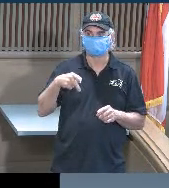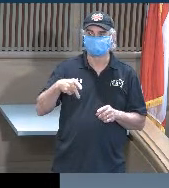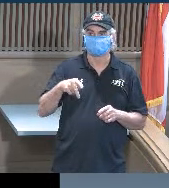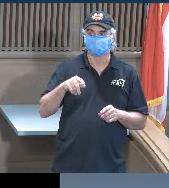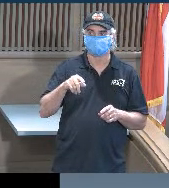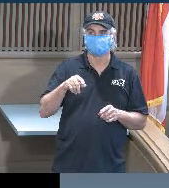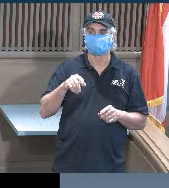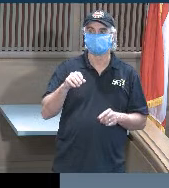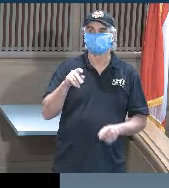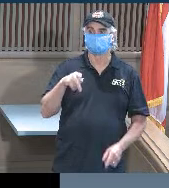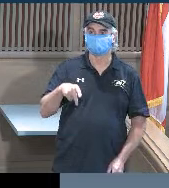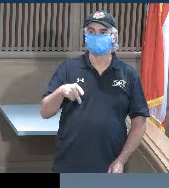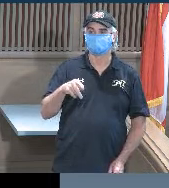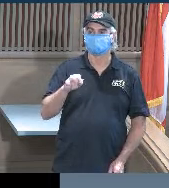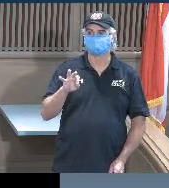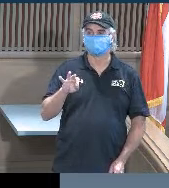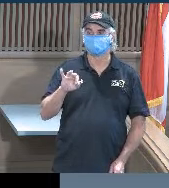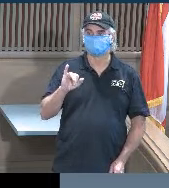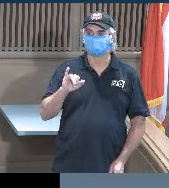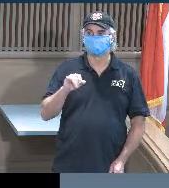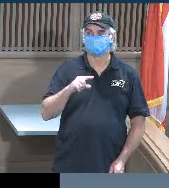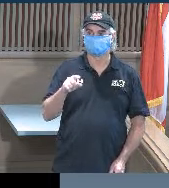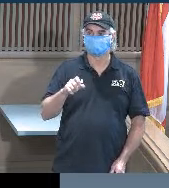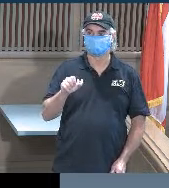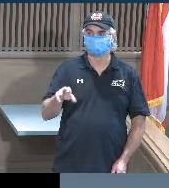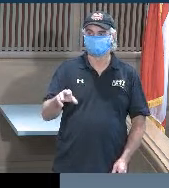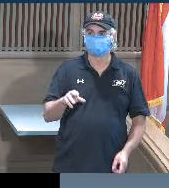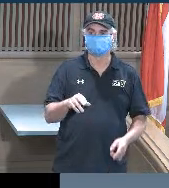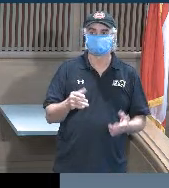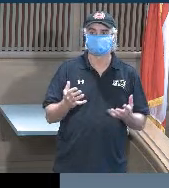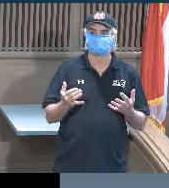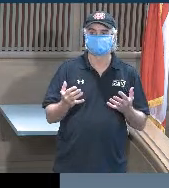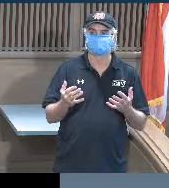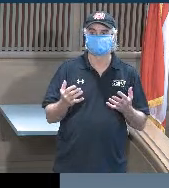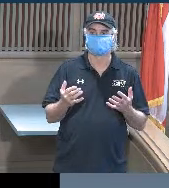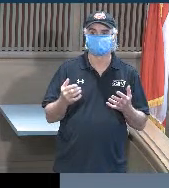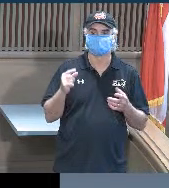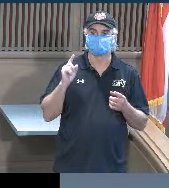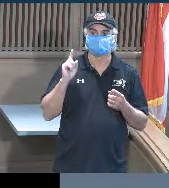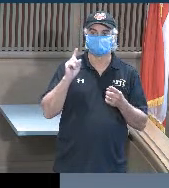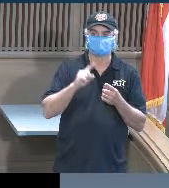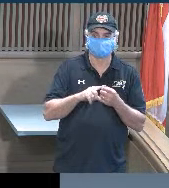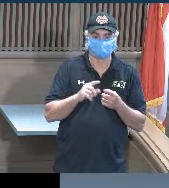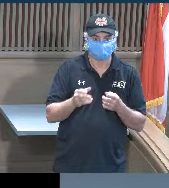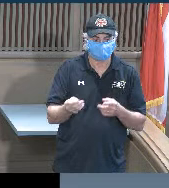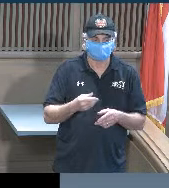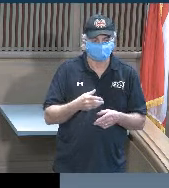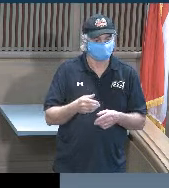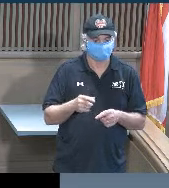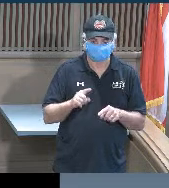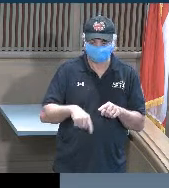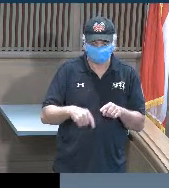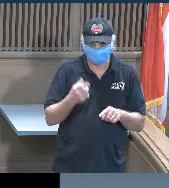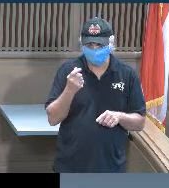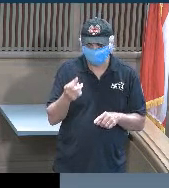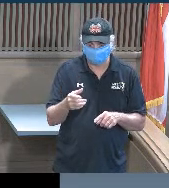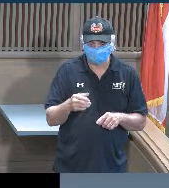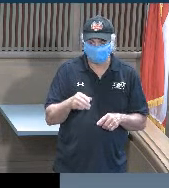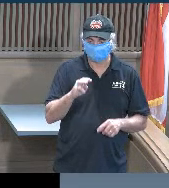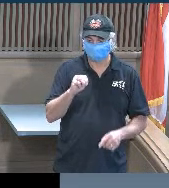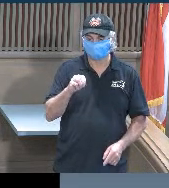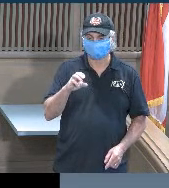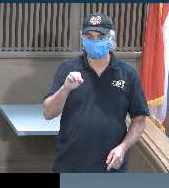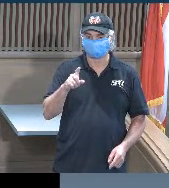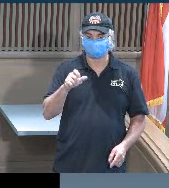So please make sure you know, because we don't want you to wait in line all the way to the point to where you can't get the shot. So again, we will be giving Pfizer.